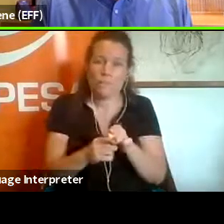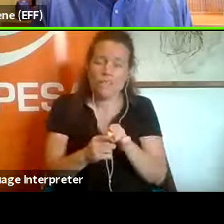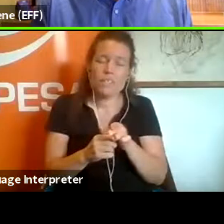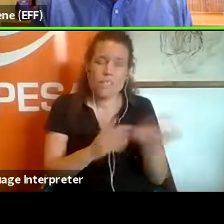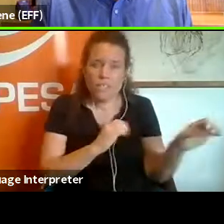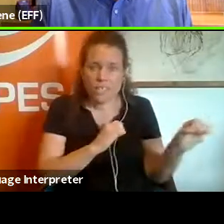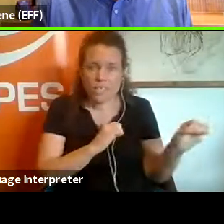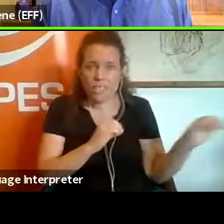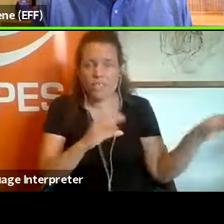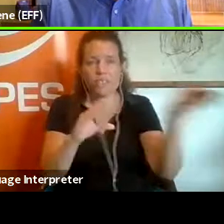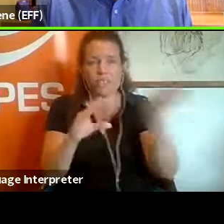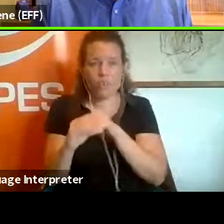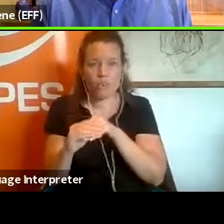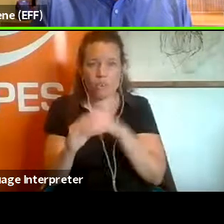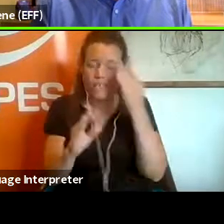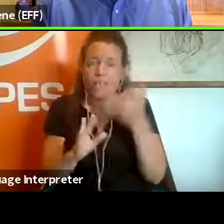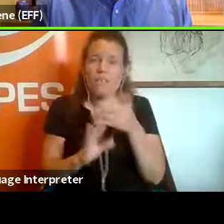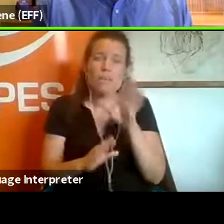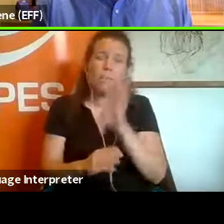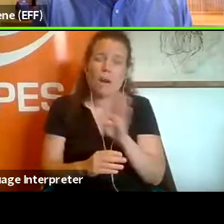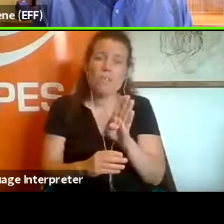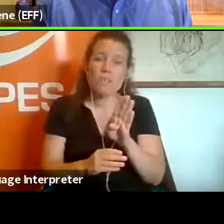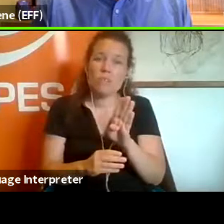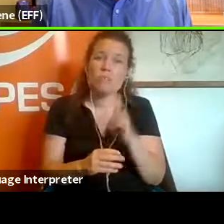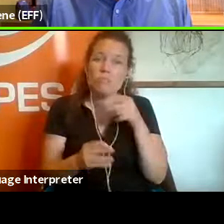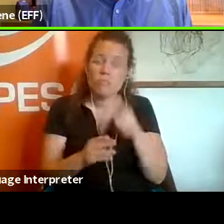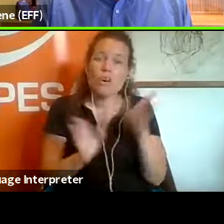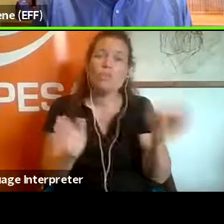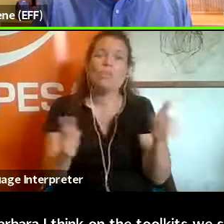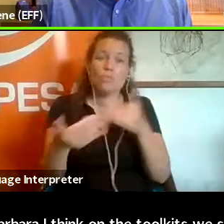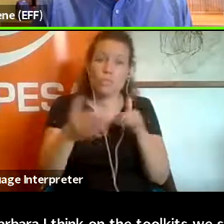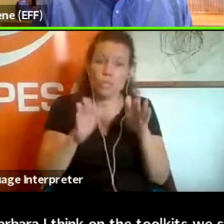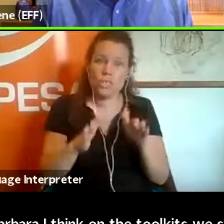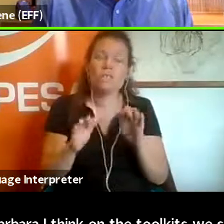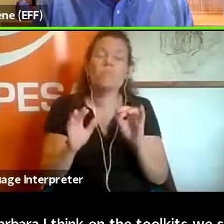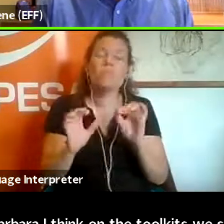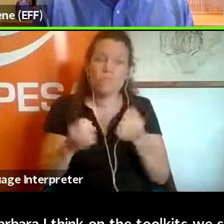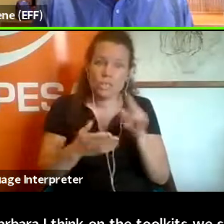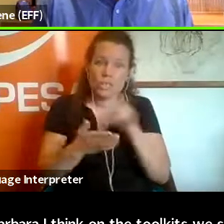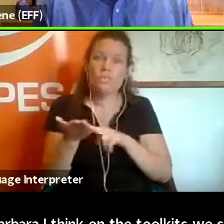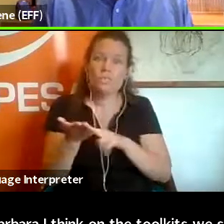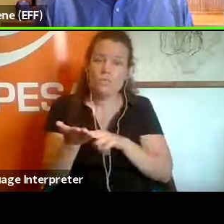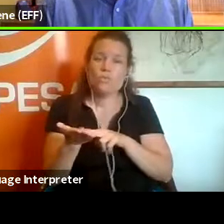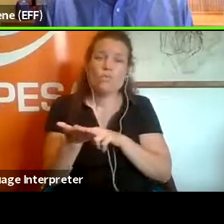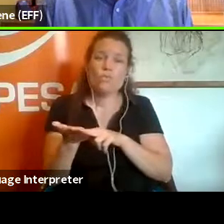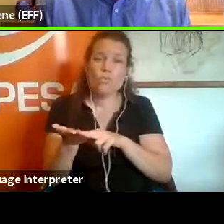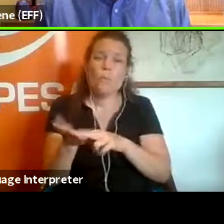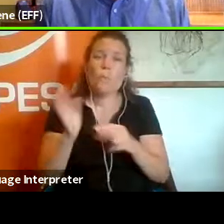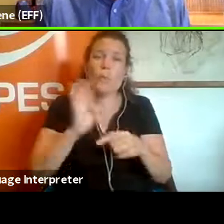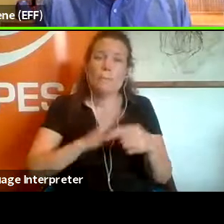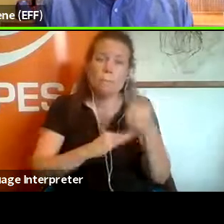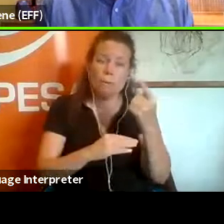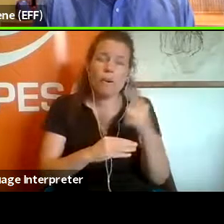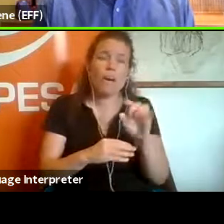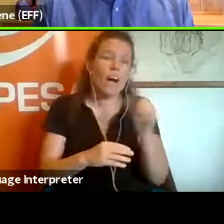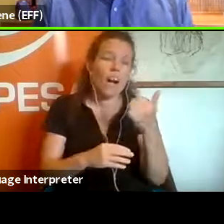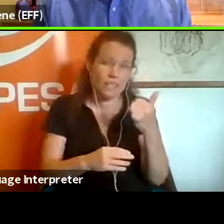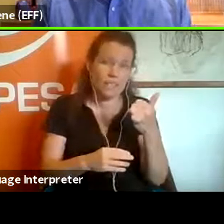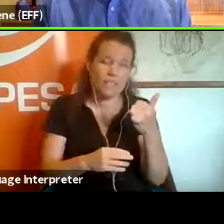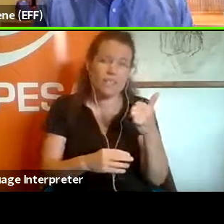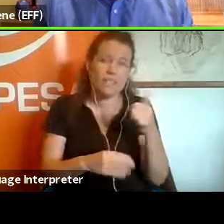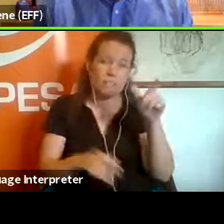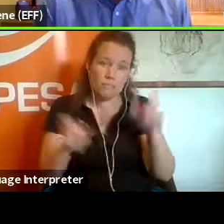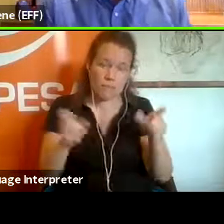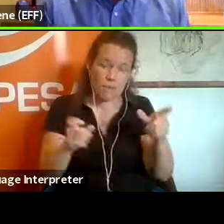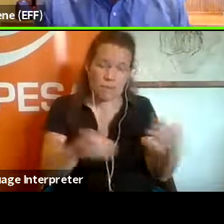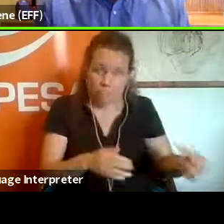I think, Barbara, on the toolkits we could still use a few. There's still space for others to